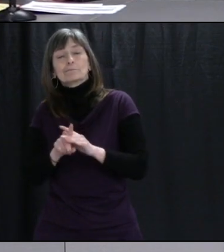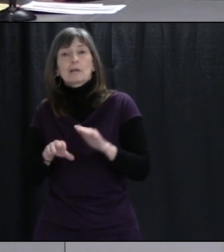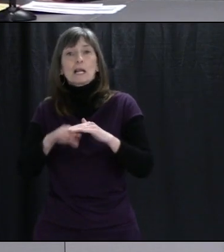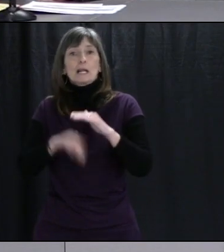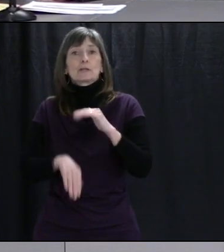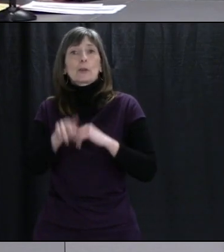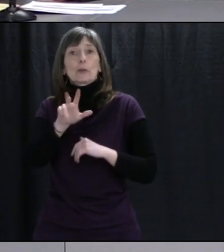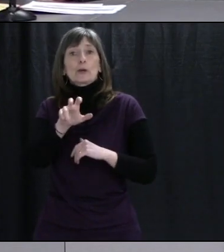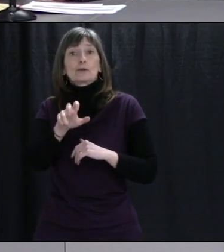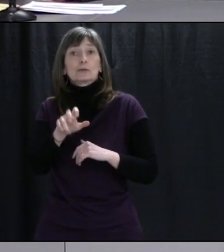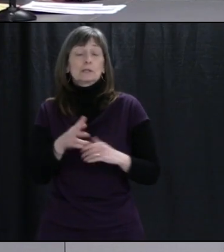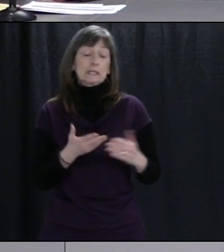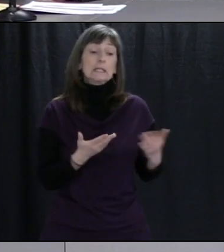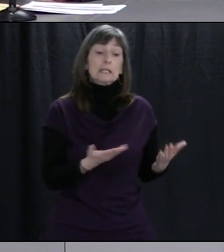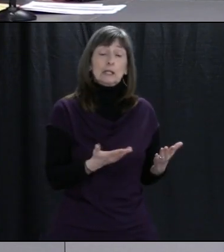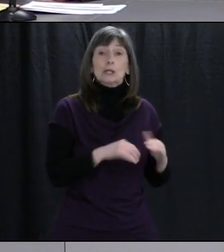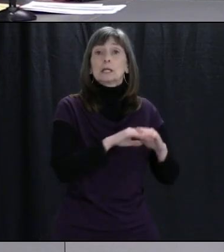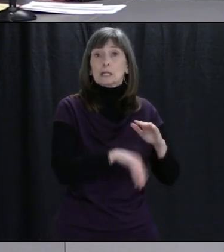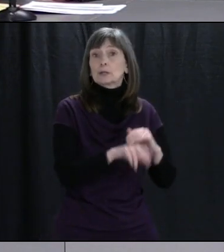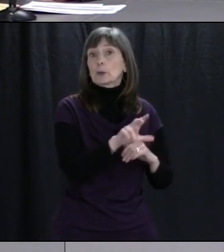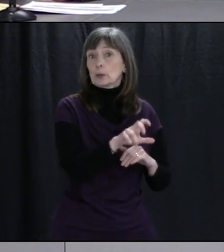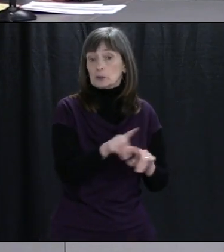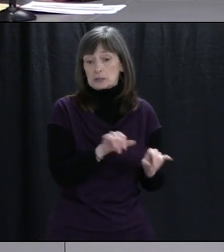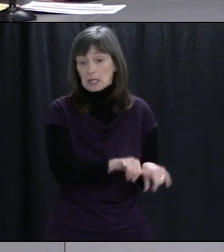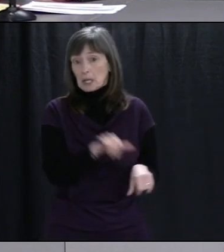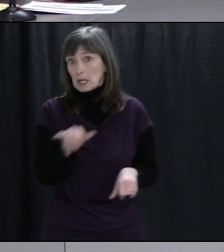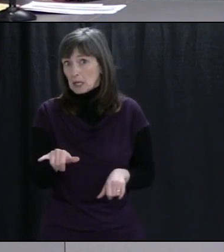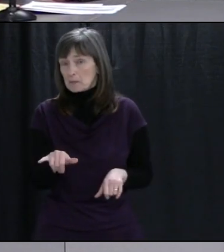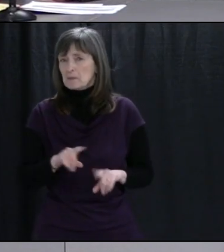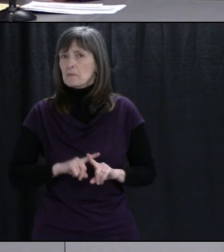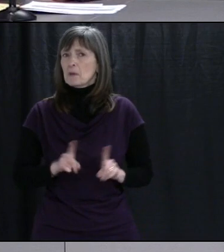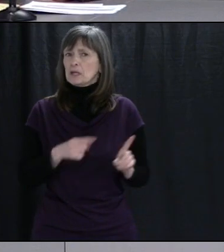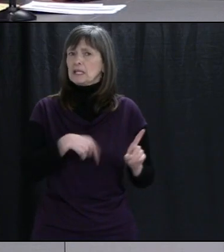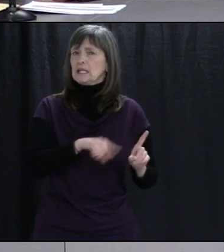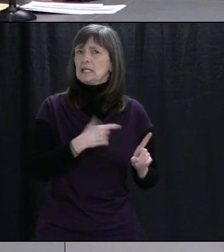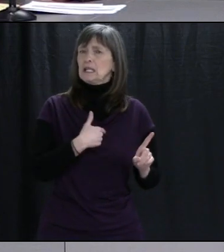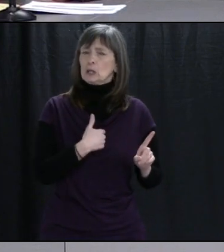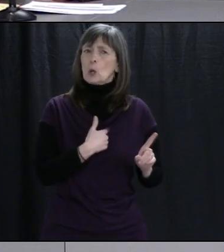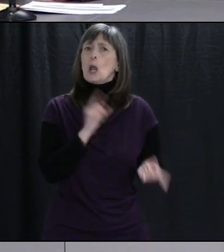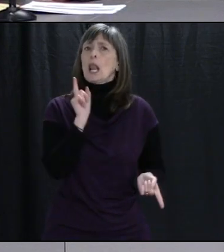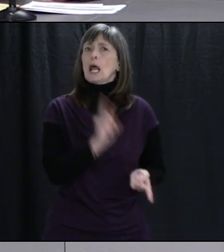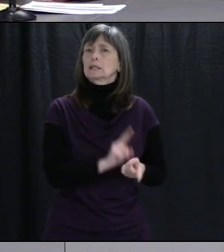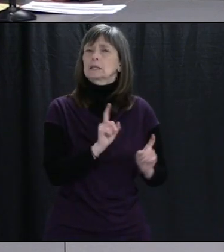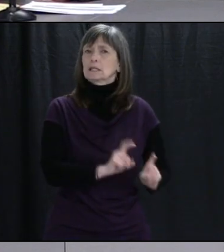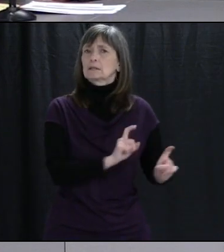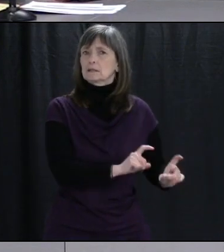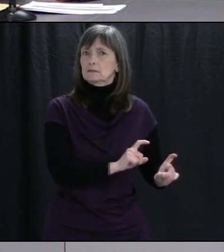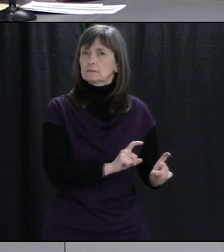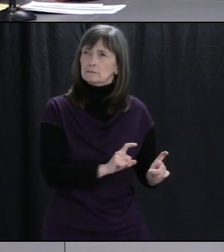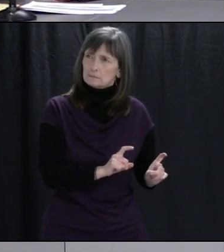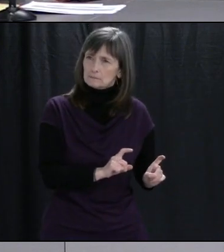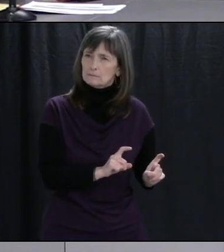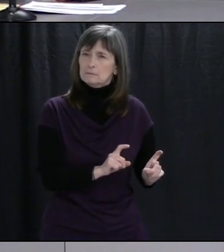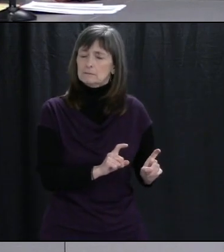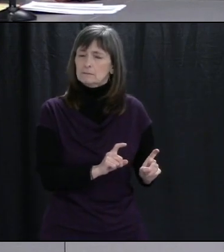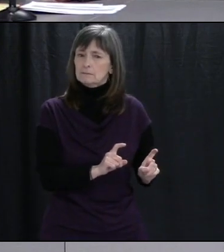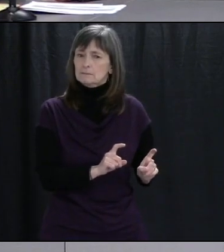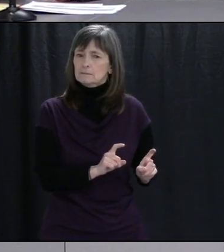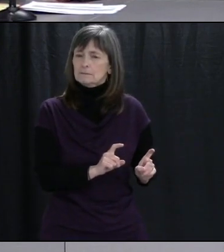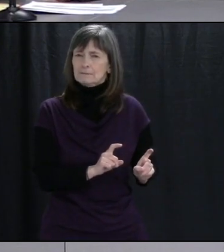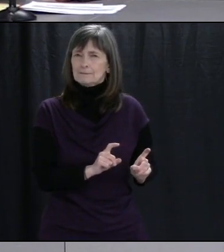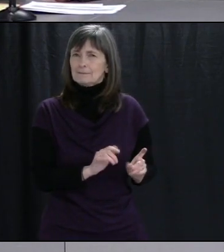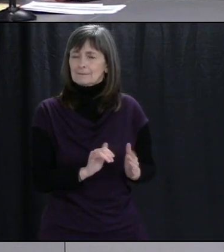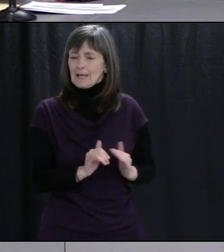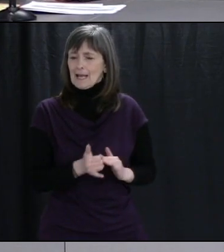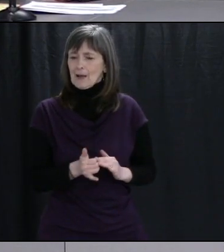Here, we also have less than 300 cases of COVID-19, but we've conducted far fewer tests. How do we